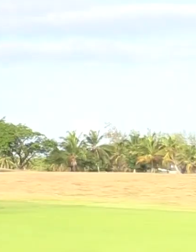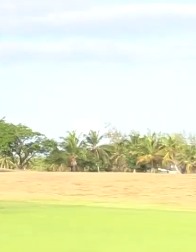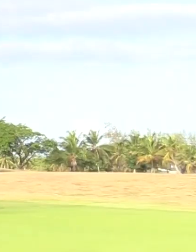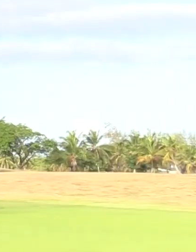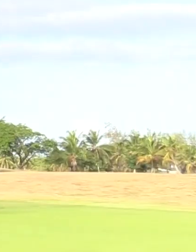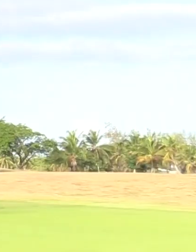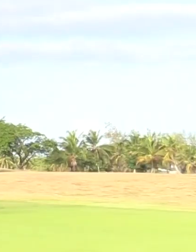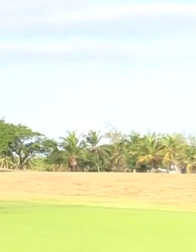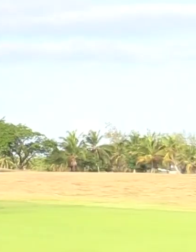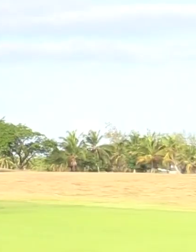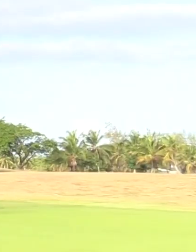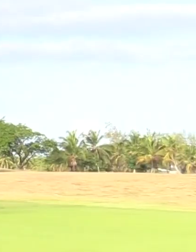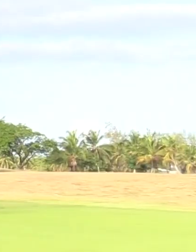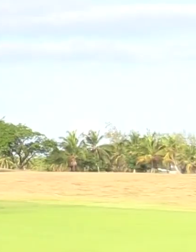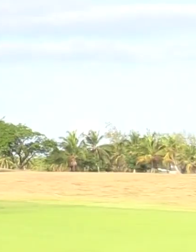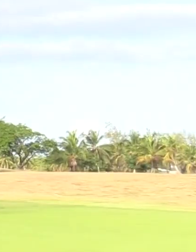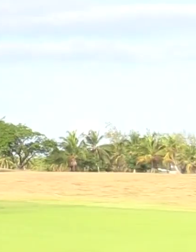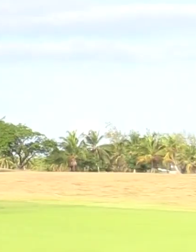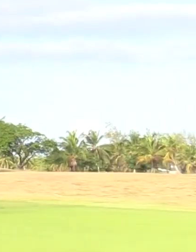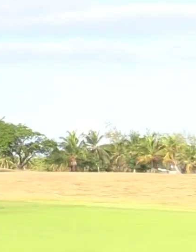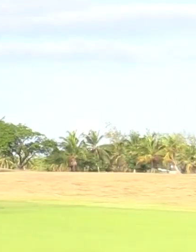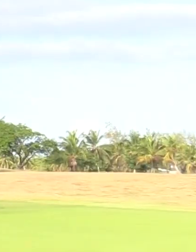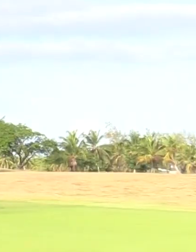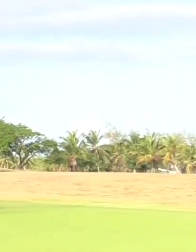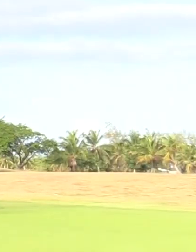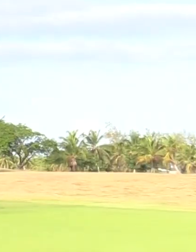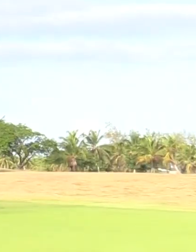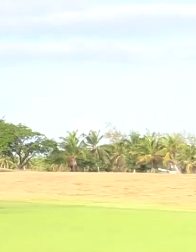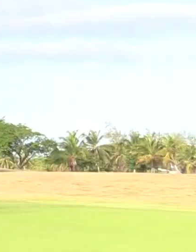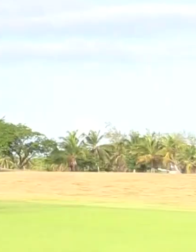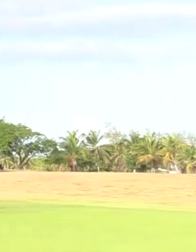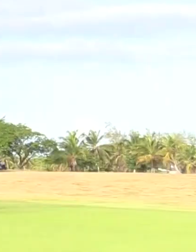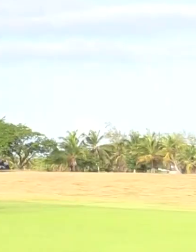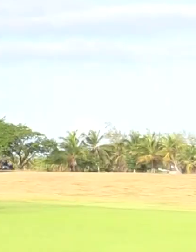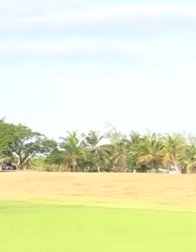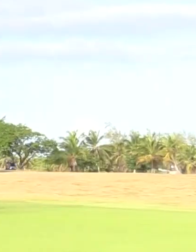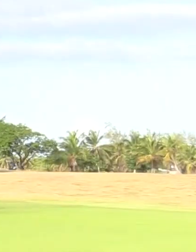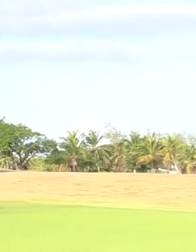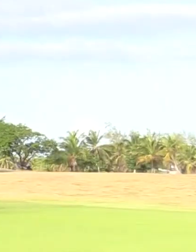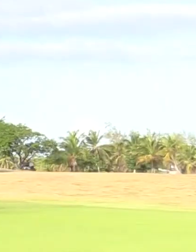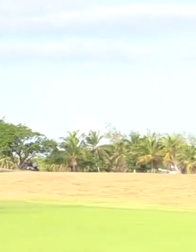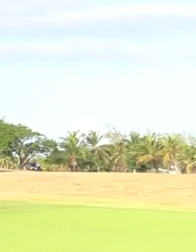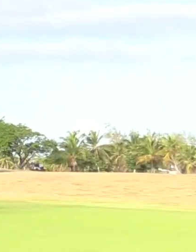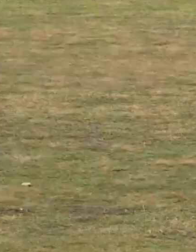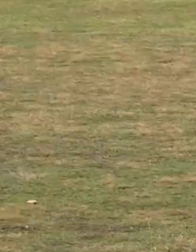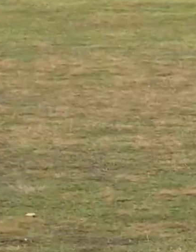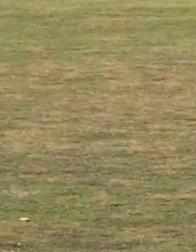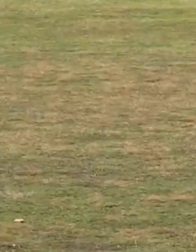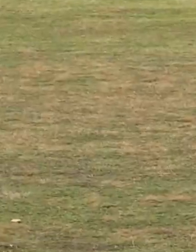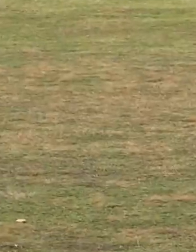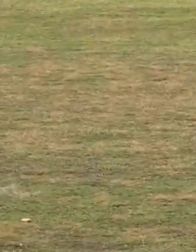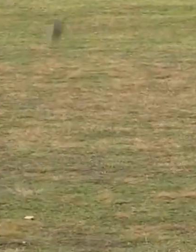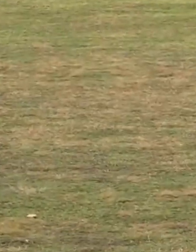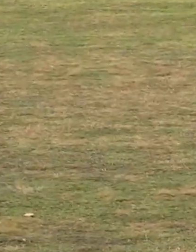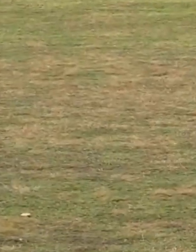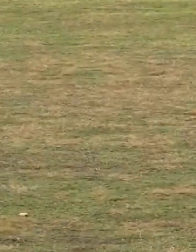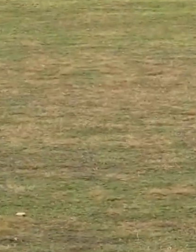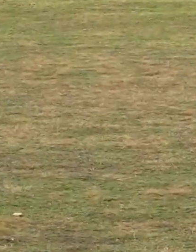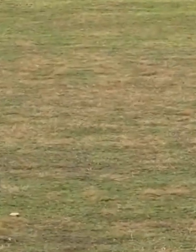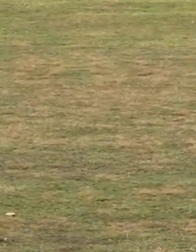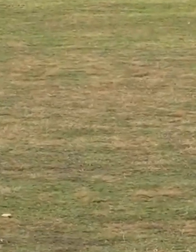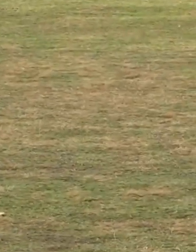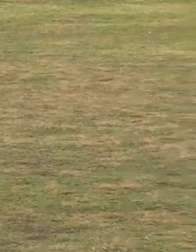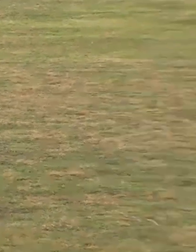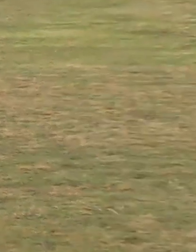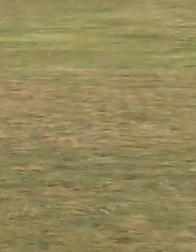have people mentoring some of these young people and really changing Barbadian society, because we only have one Barbados. Well, after today's